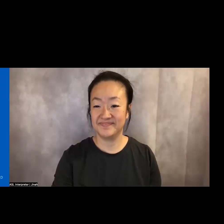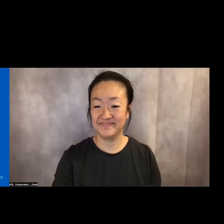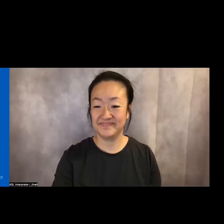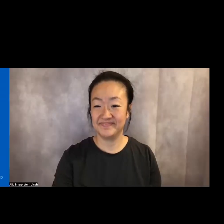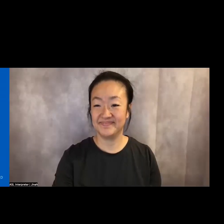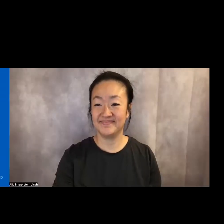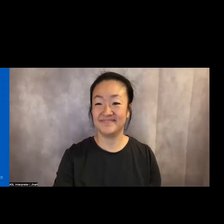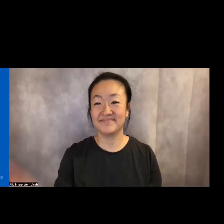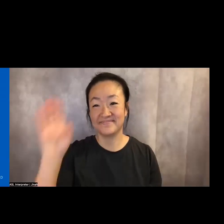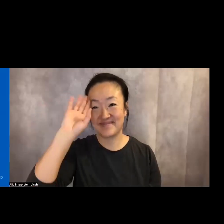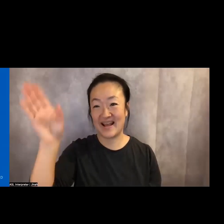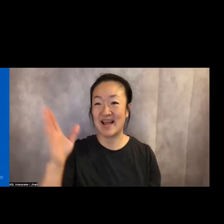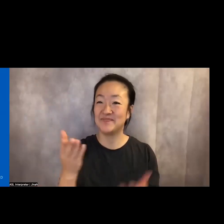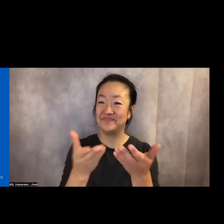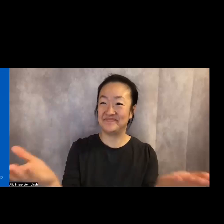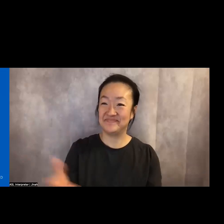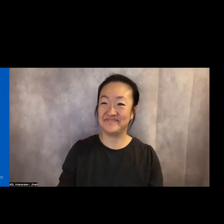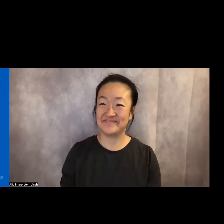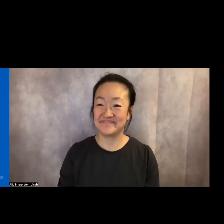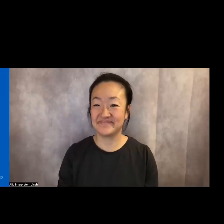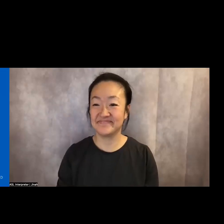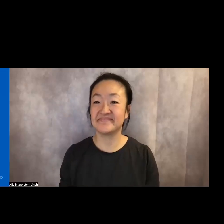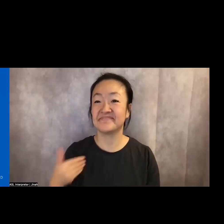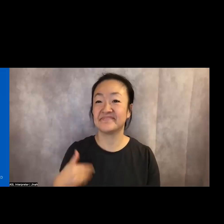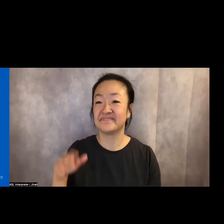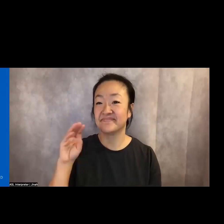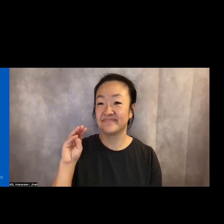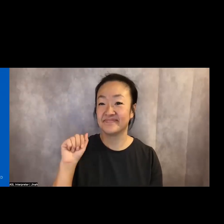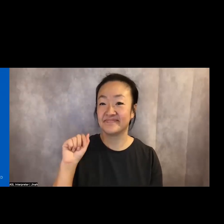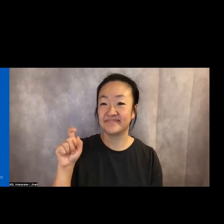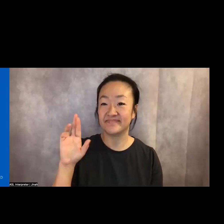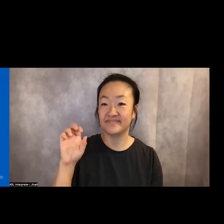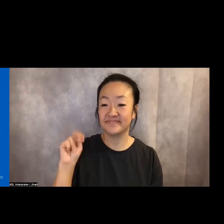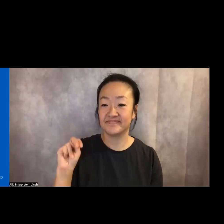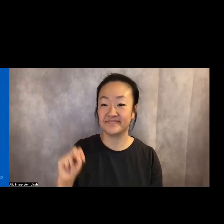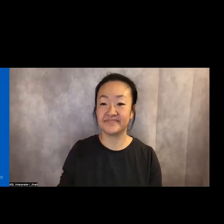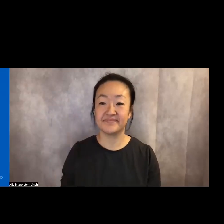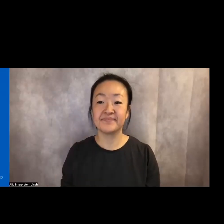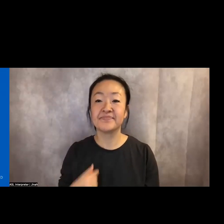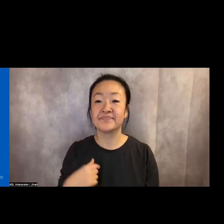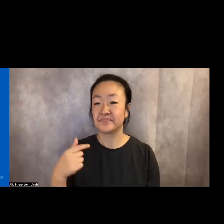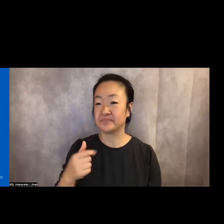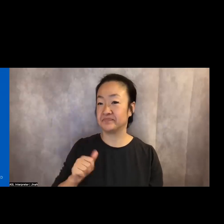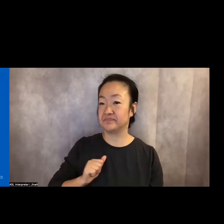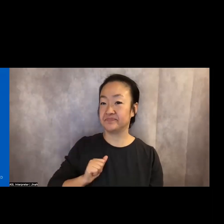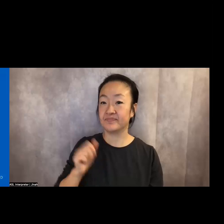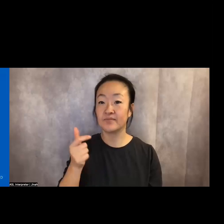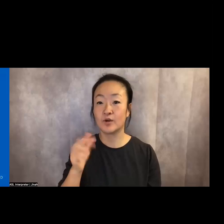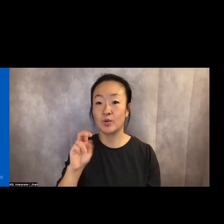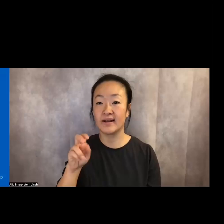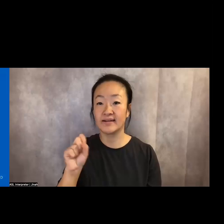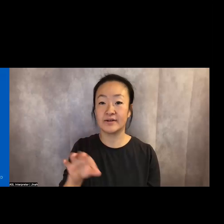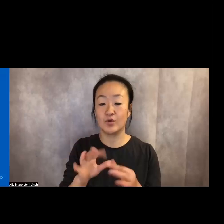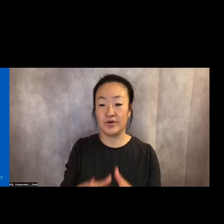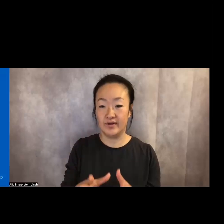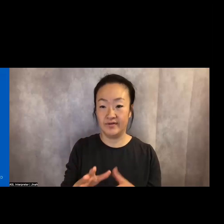All right. Hi, everyone. My name is Max Rosen. I'm the grants coordinator at ArtsFund. I'm a